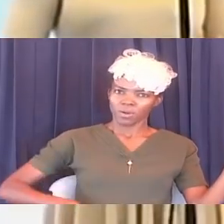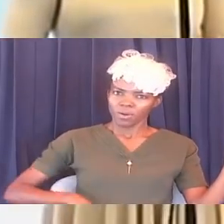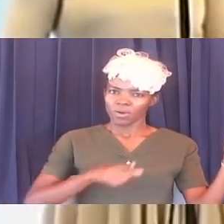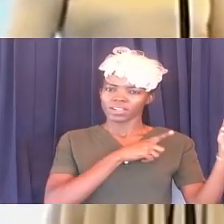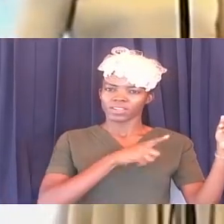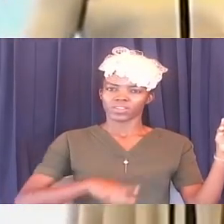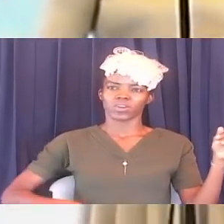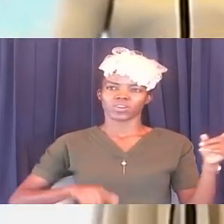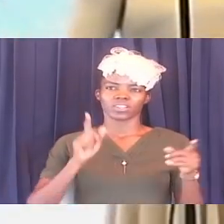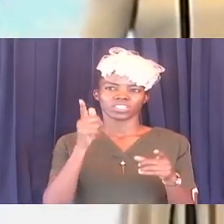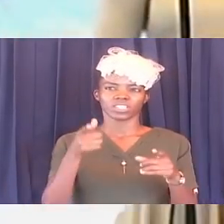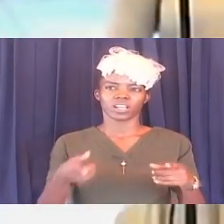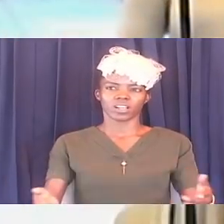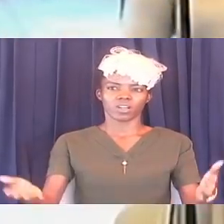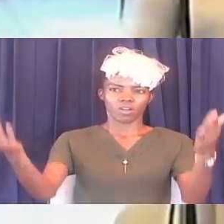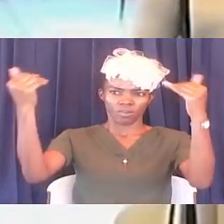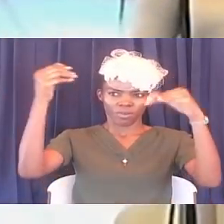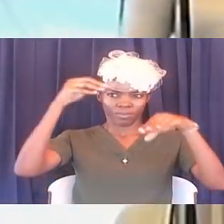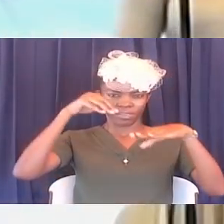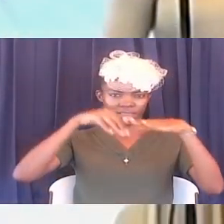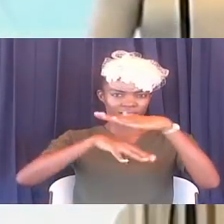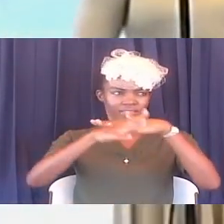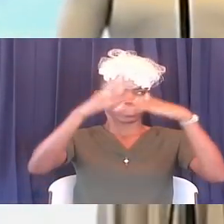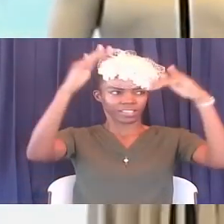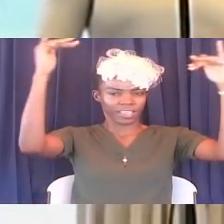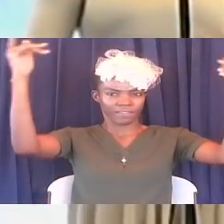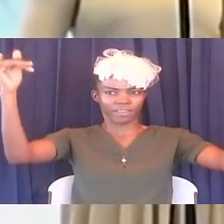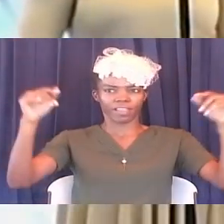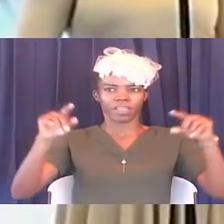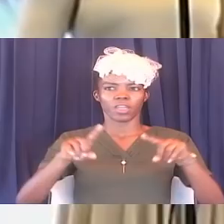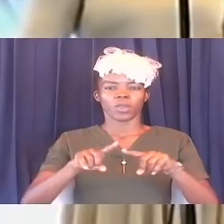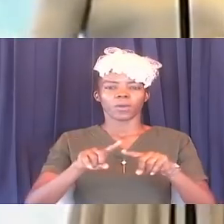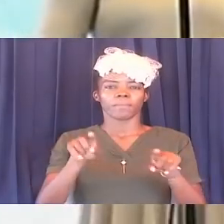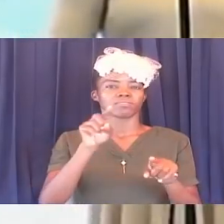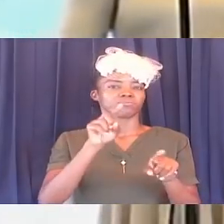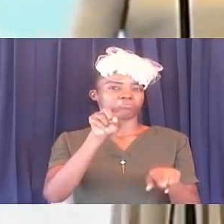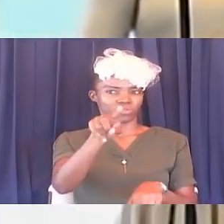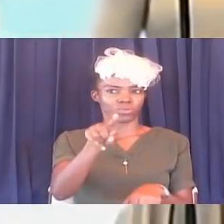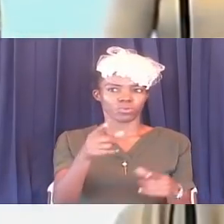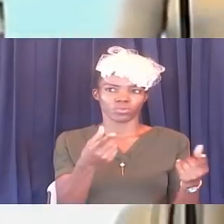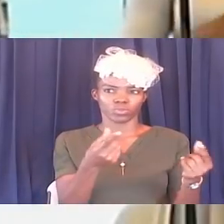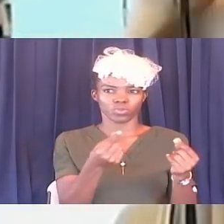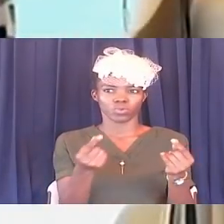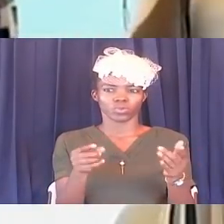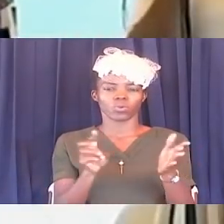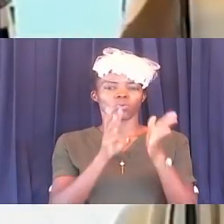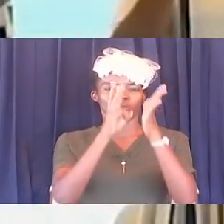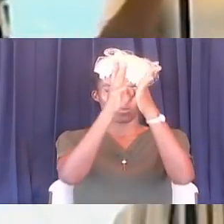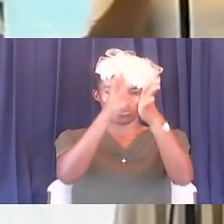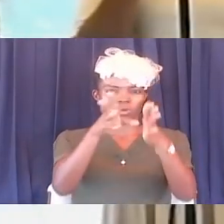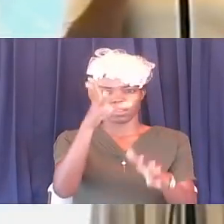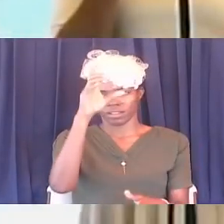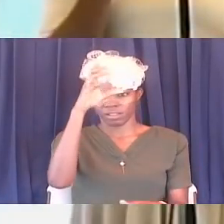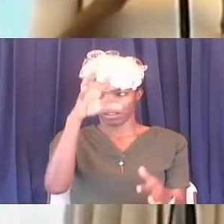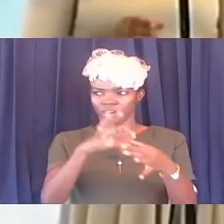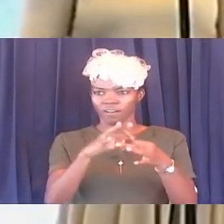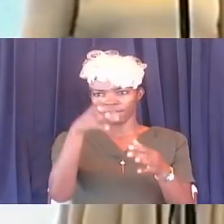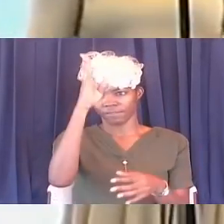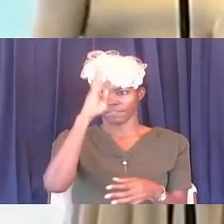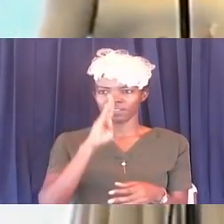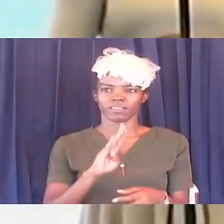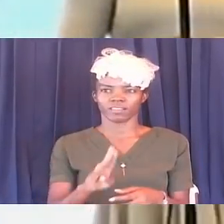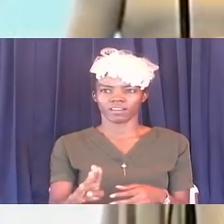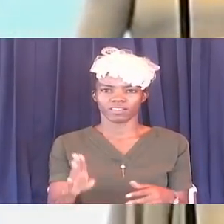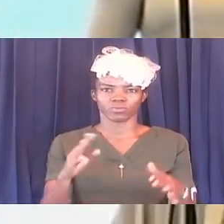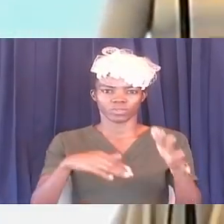into the kingdom of heaven, but he that doeth the will of my Father which is in heaven. Many